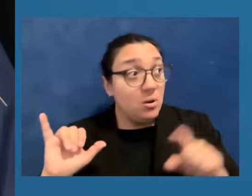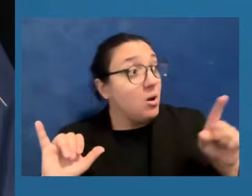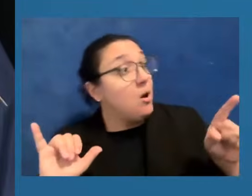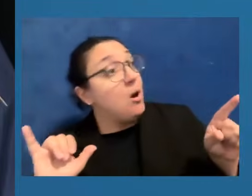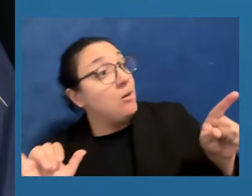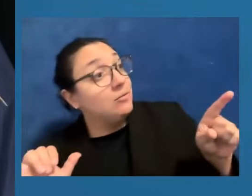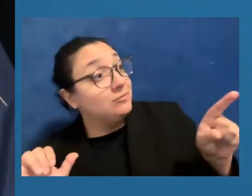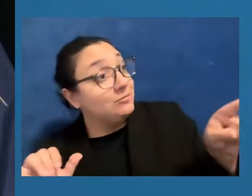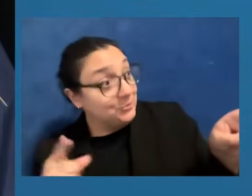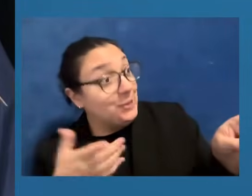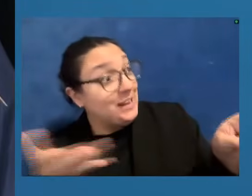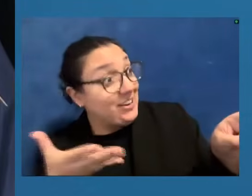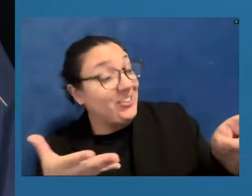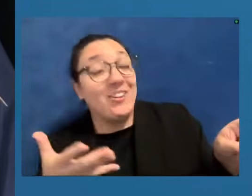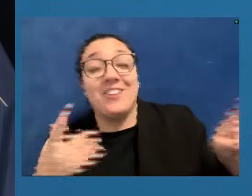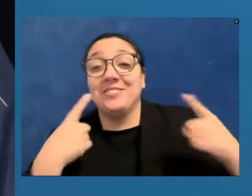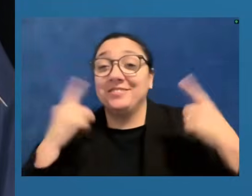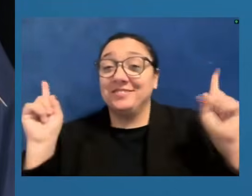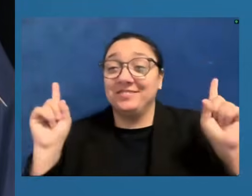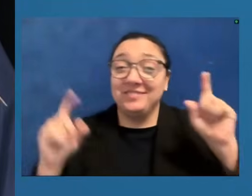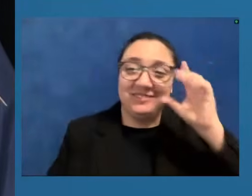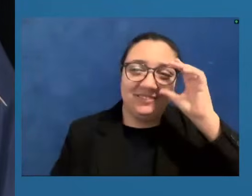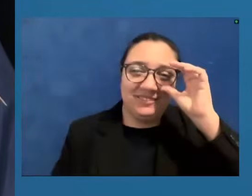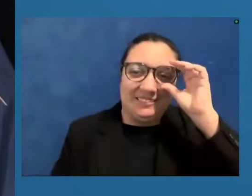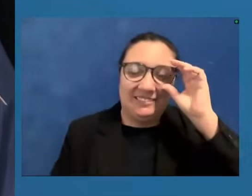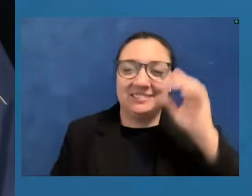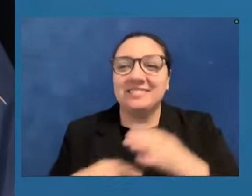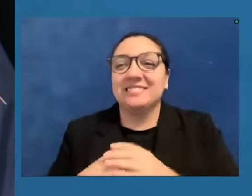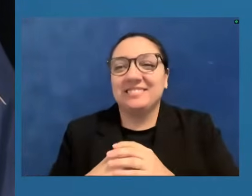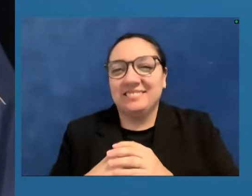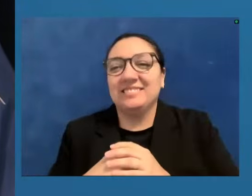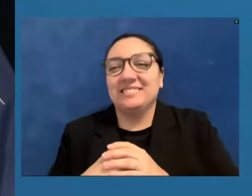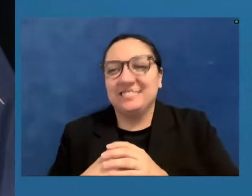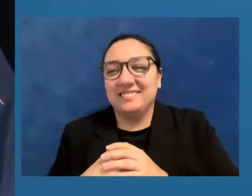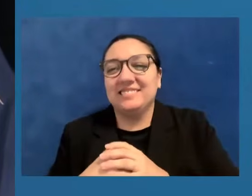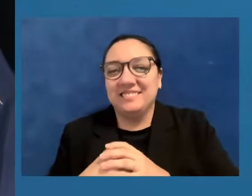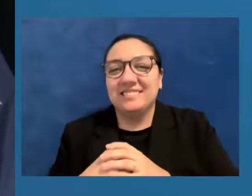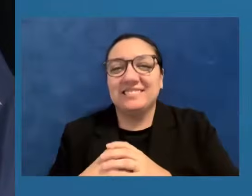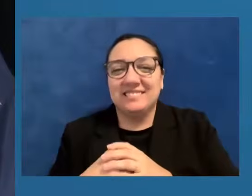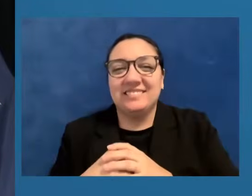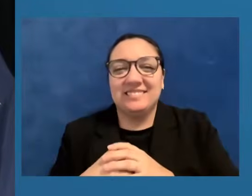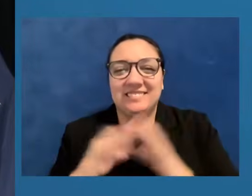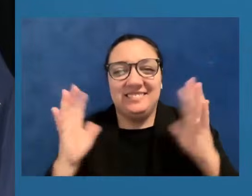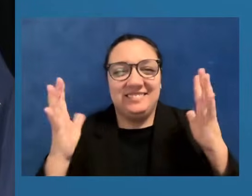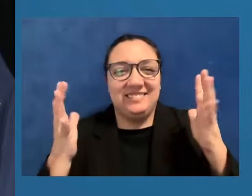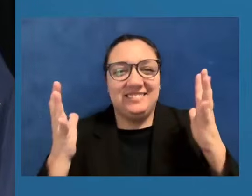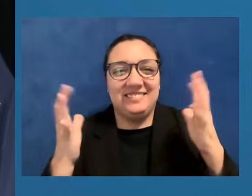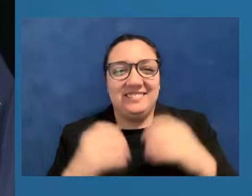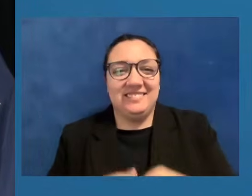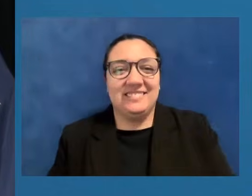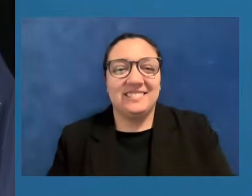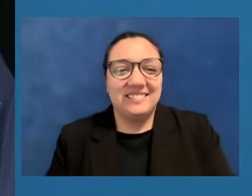Hi. Well, Noam Branson. Well, I used to walk around.